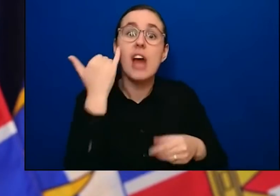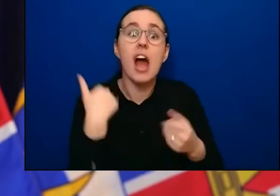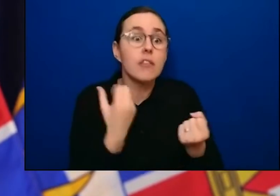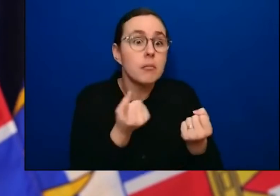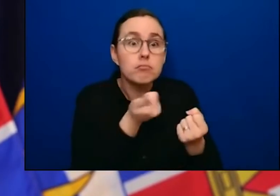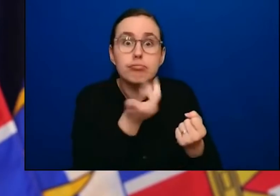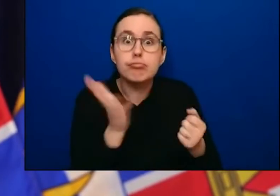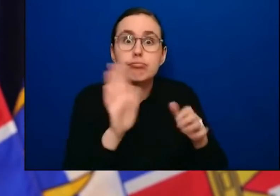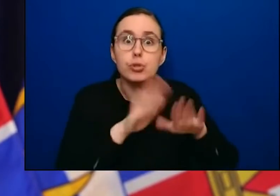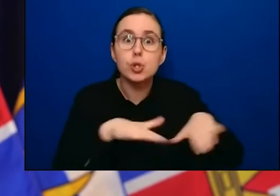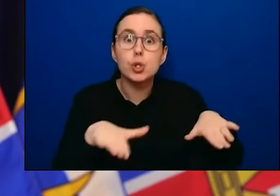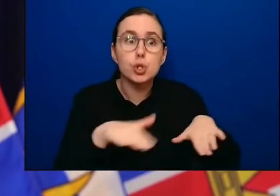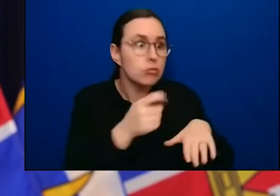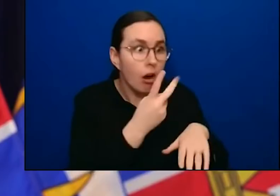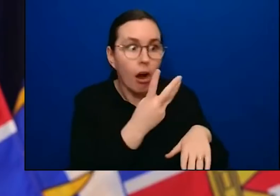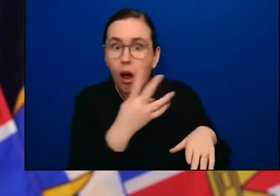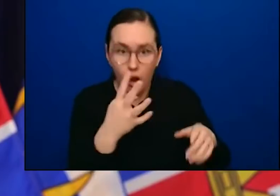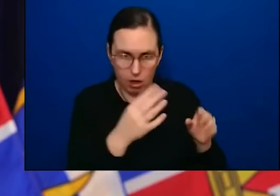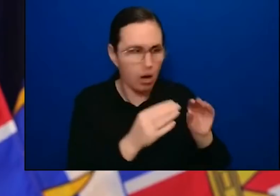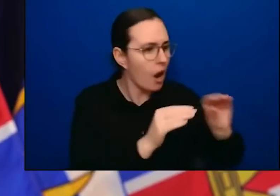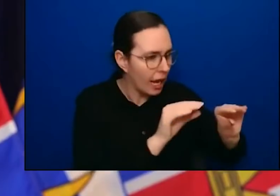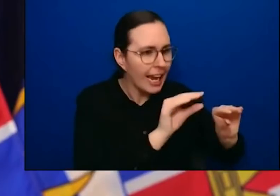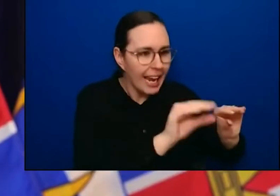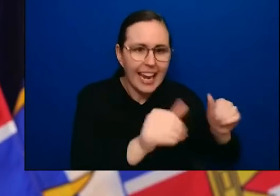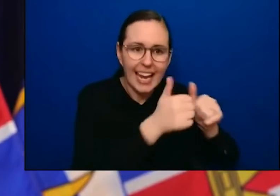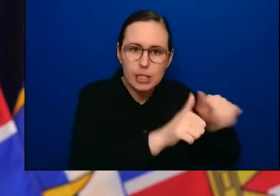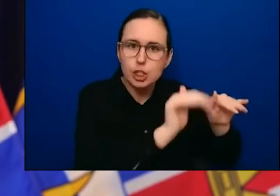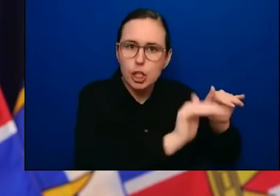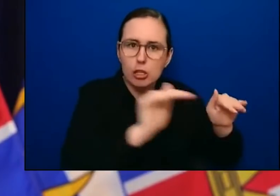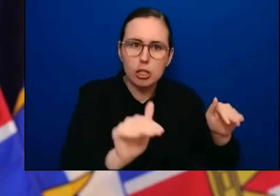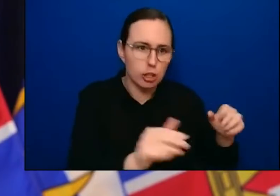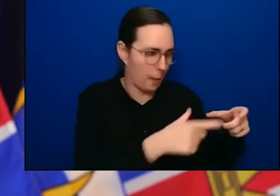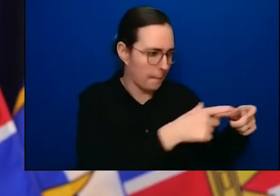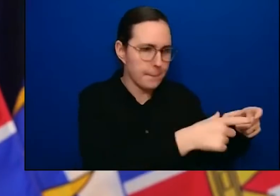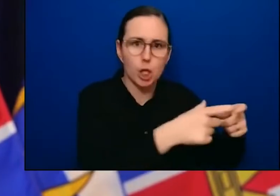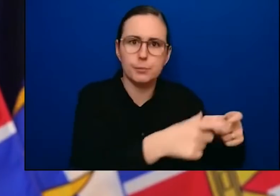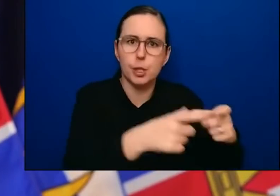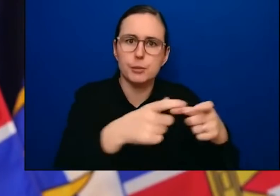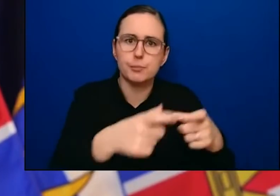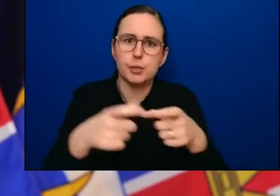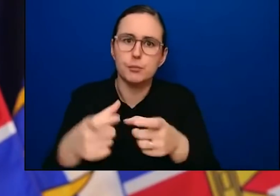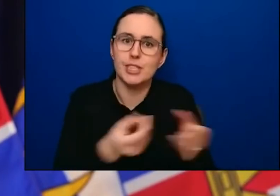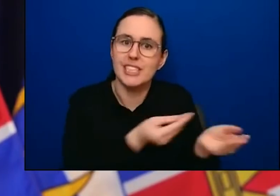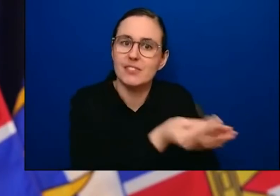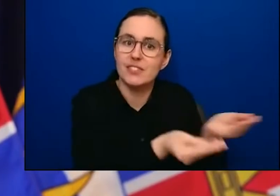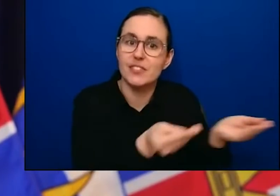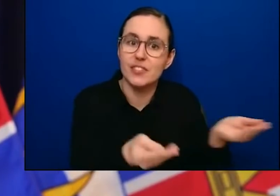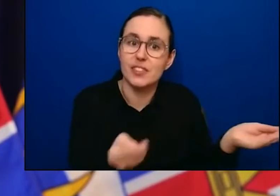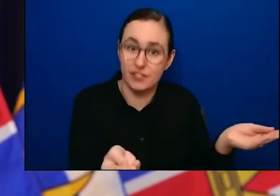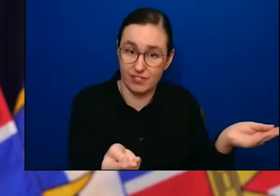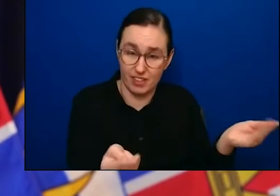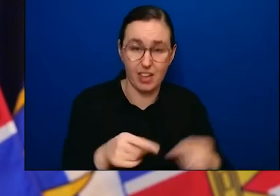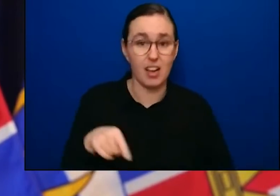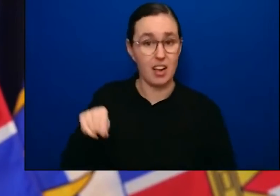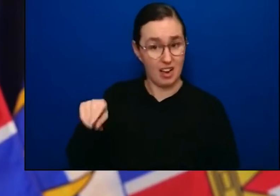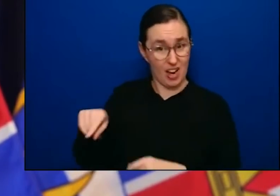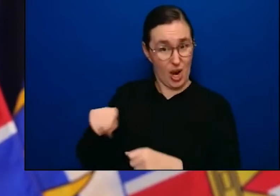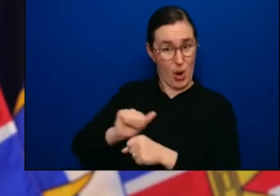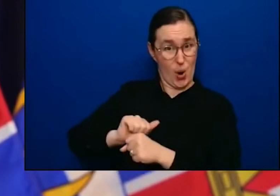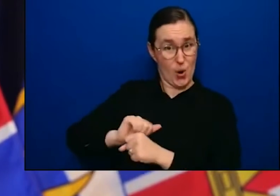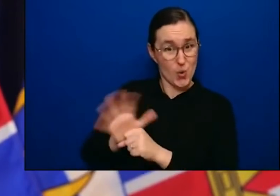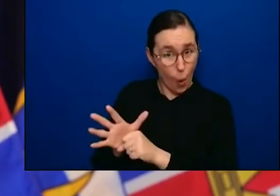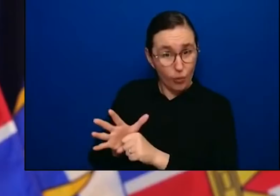So we know that schools themselves are not amplifiers, but we know that all of those activities